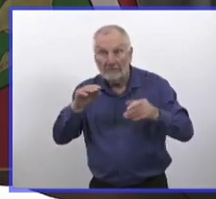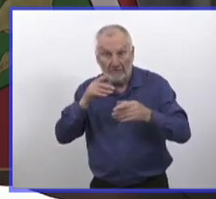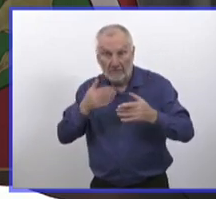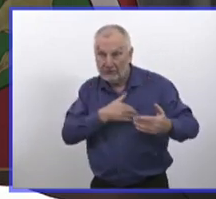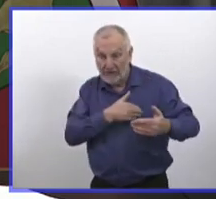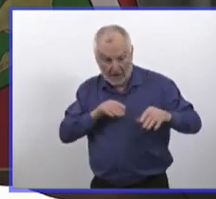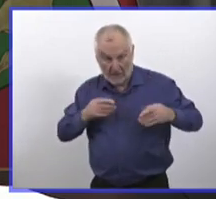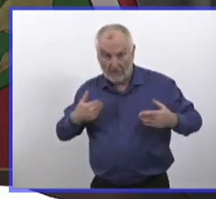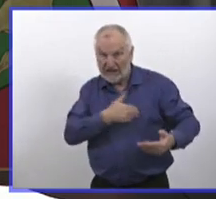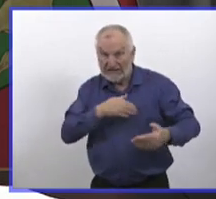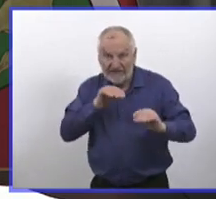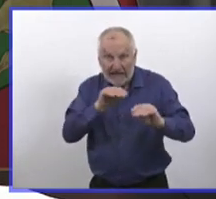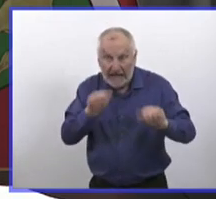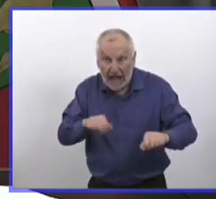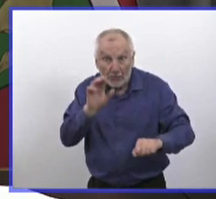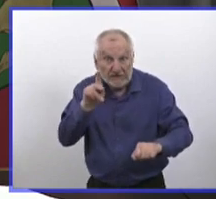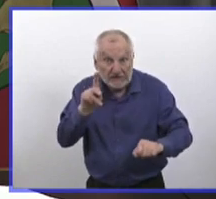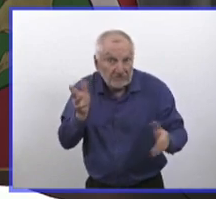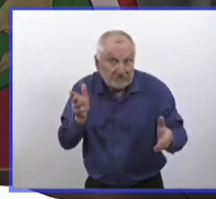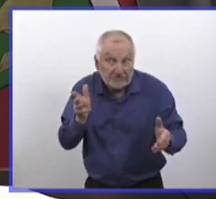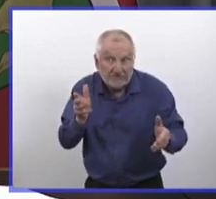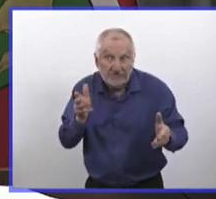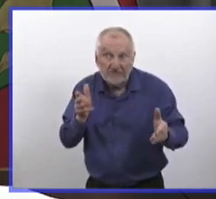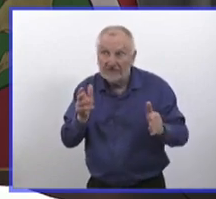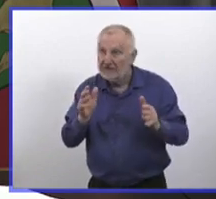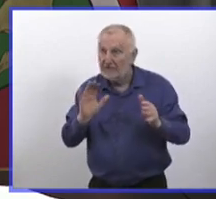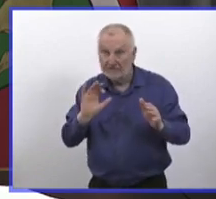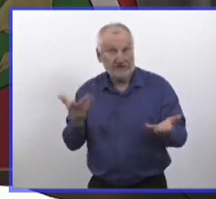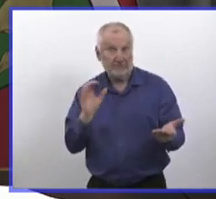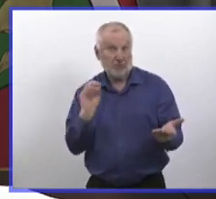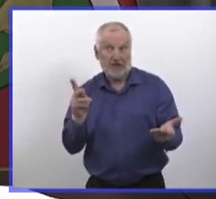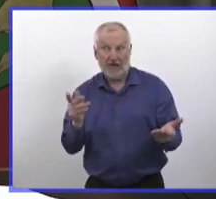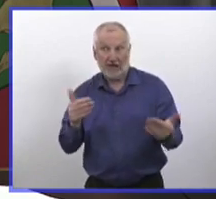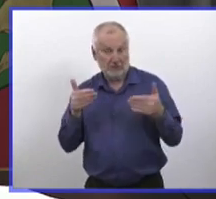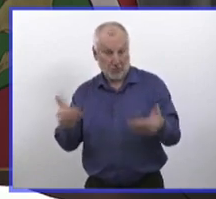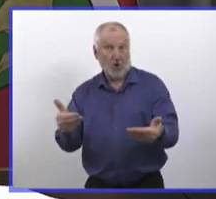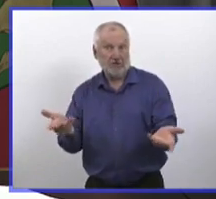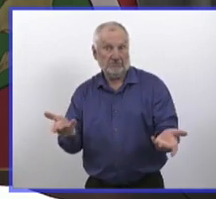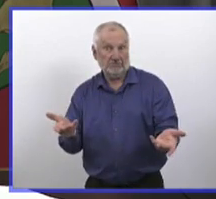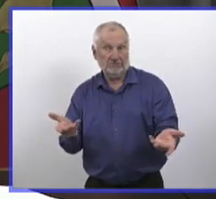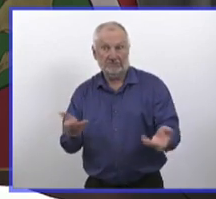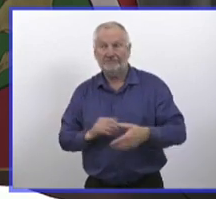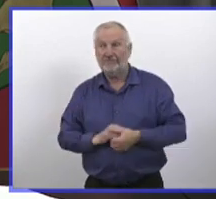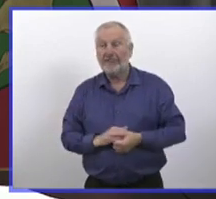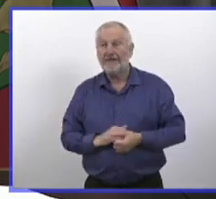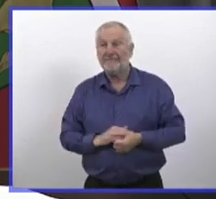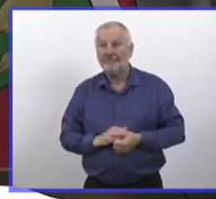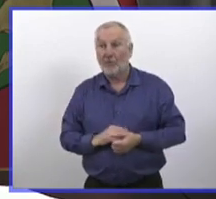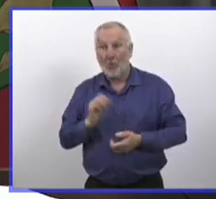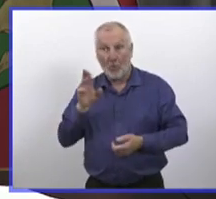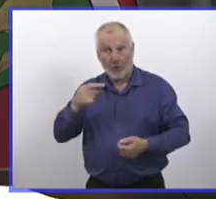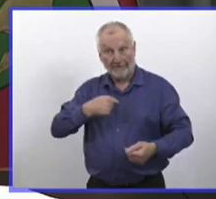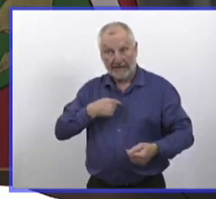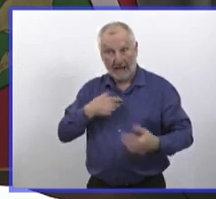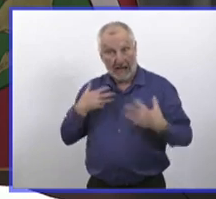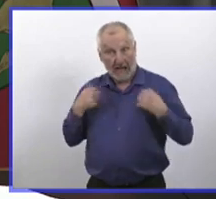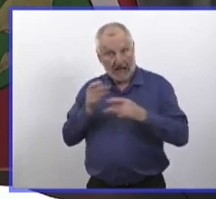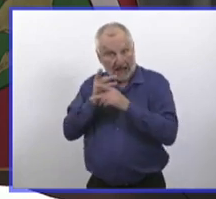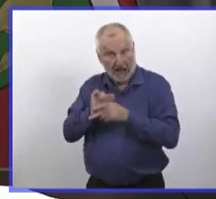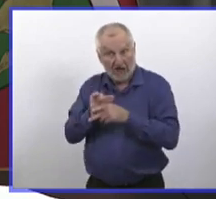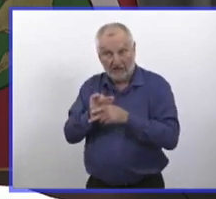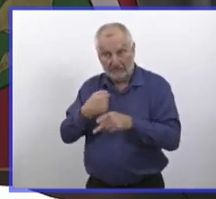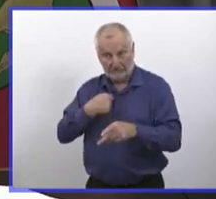that, where, for example, somebody might be a healthcare worker and be at high risk of being exposed to COVID, that we should be strongly